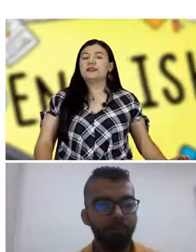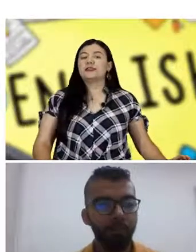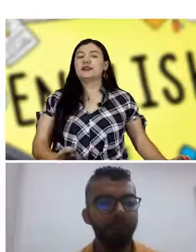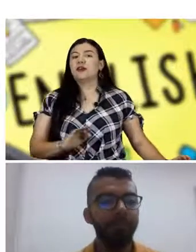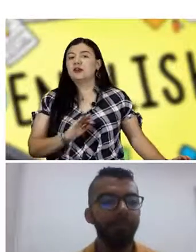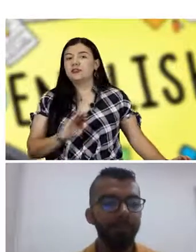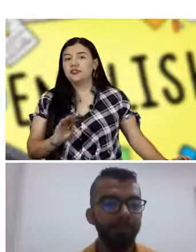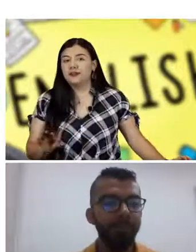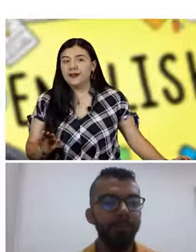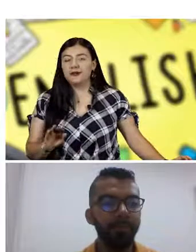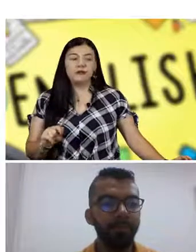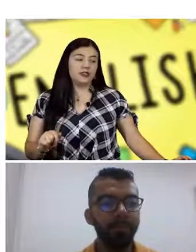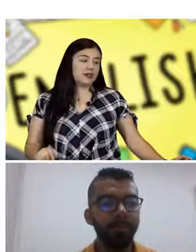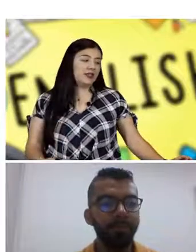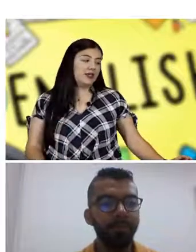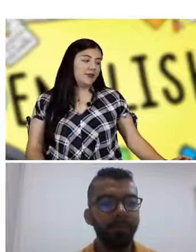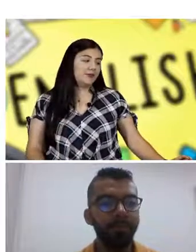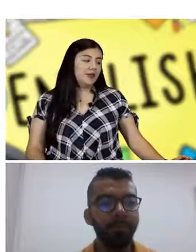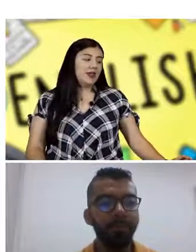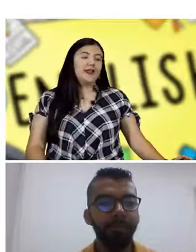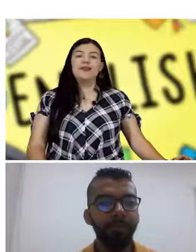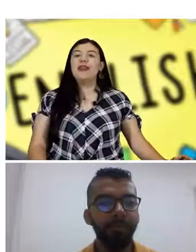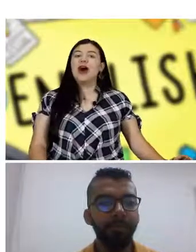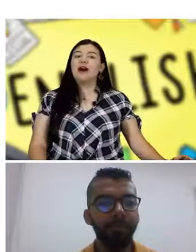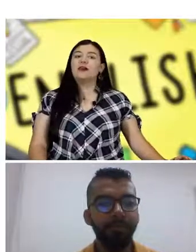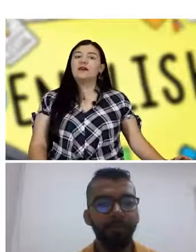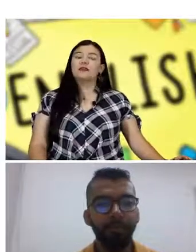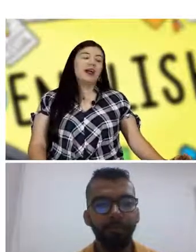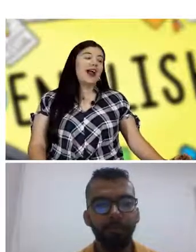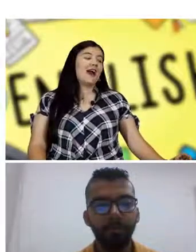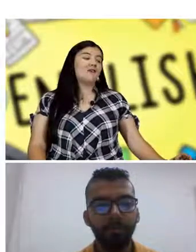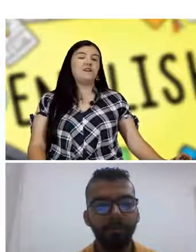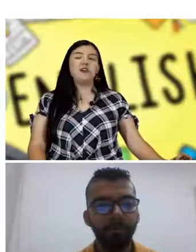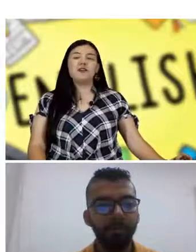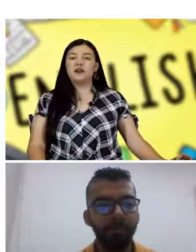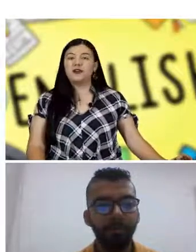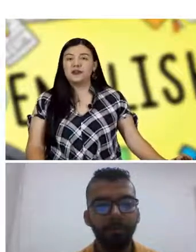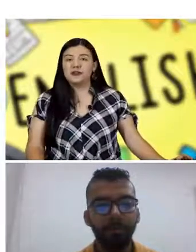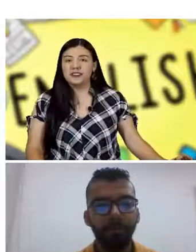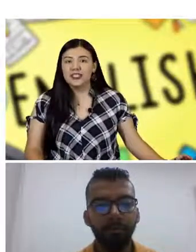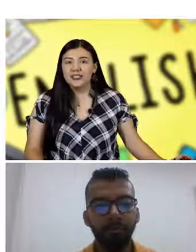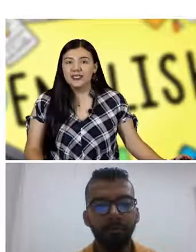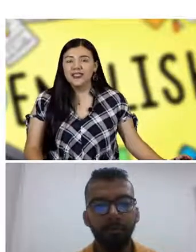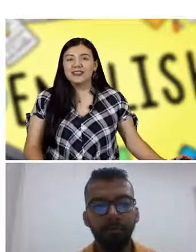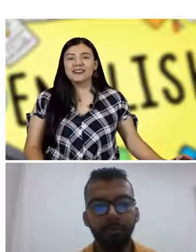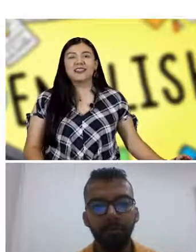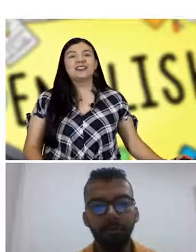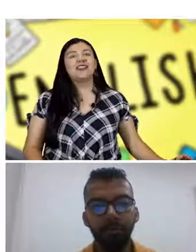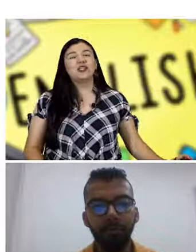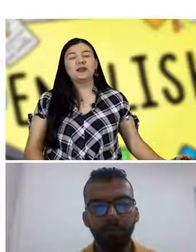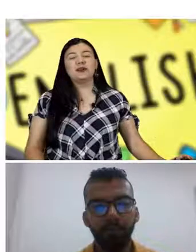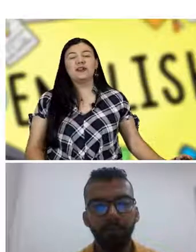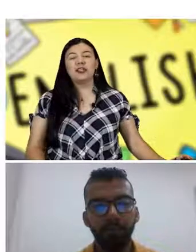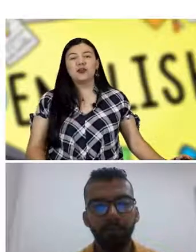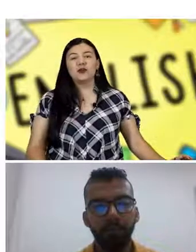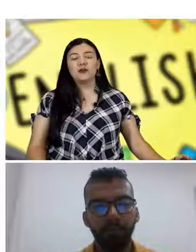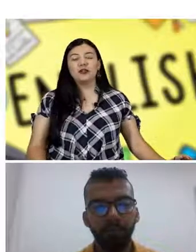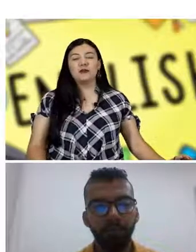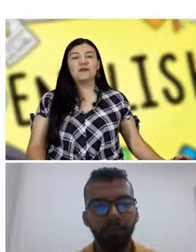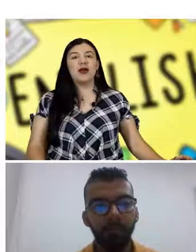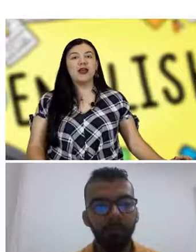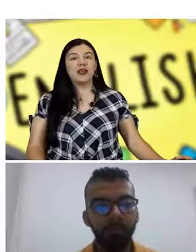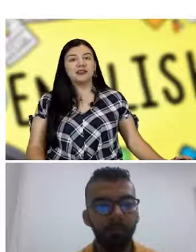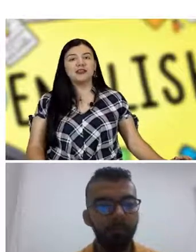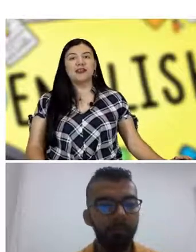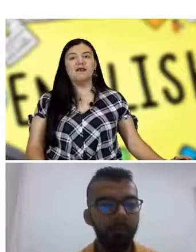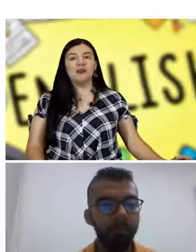Okay, so far we are clear. Now, a fever, ¿sí? Este síntoma bien común